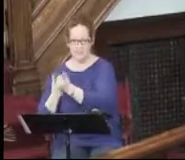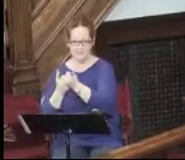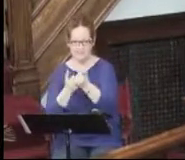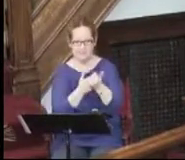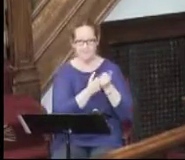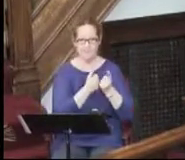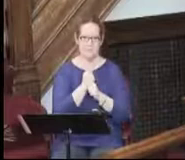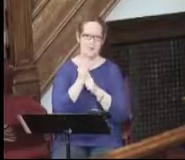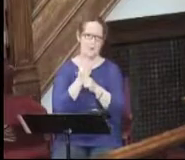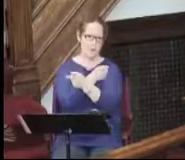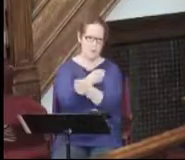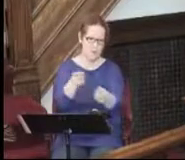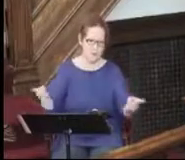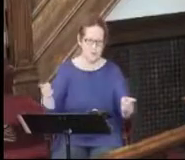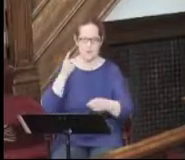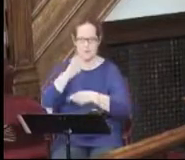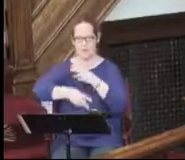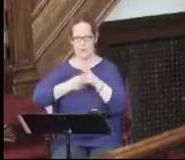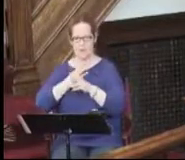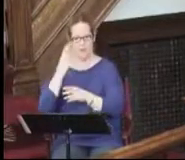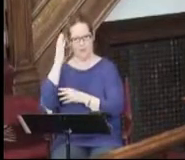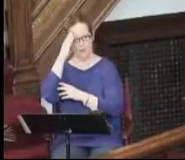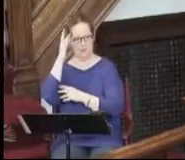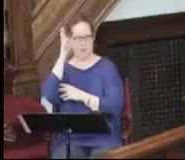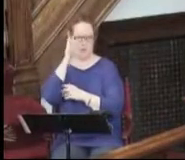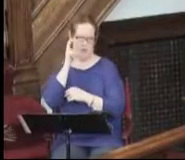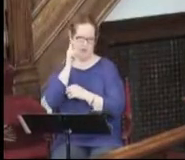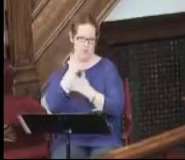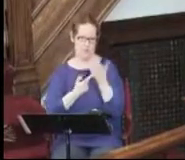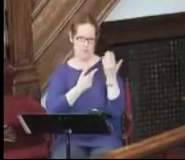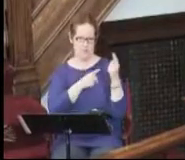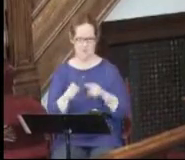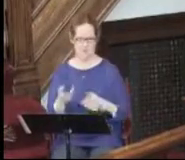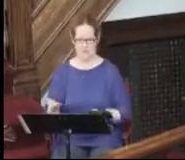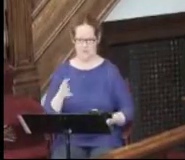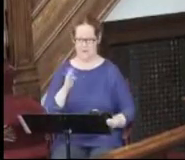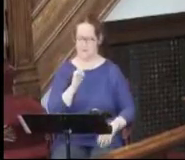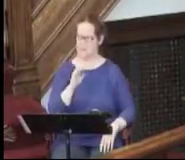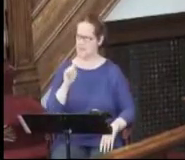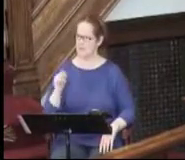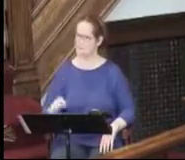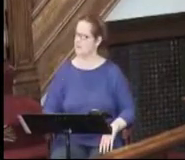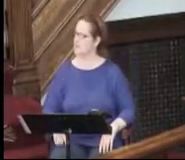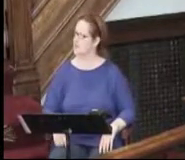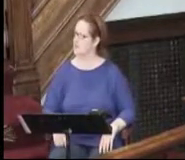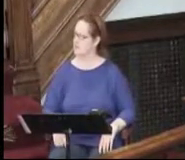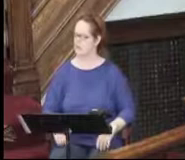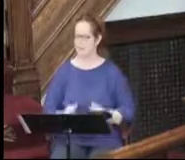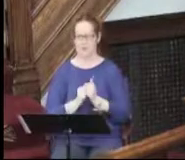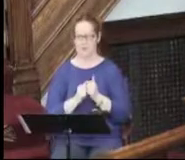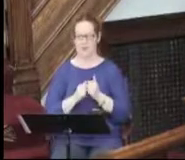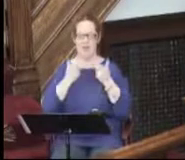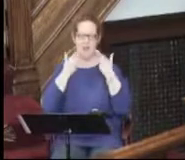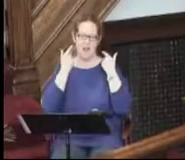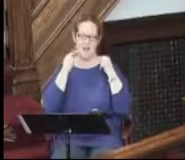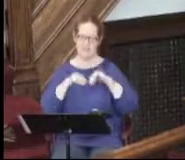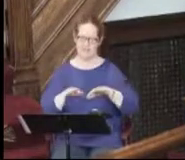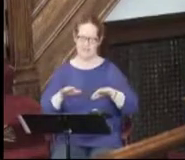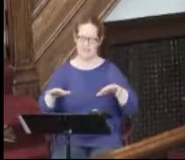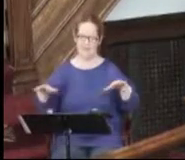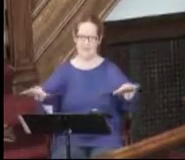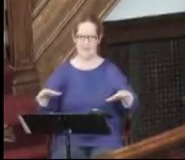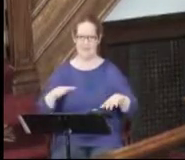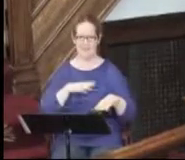you and the world know and hear what is going on at MCC Toronto. With an infectious laugh, a patient and